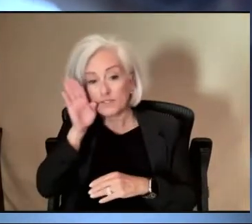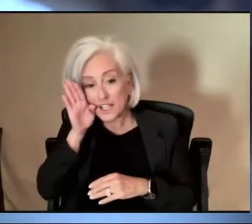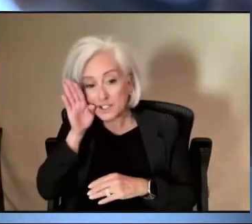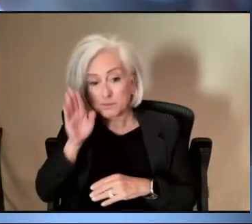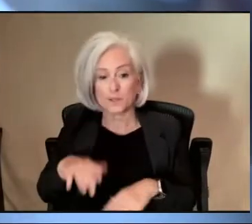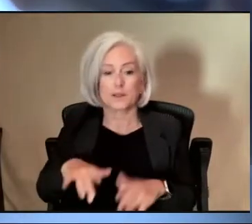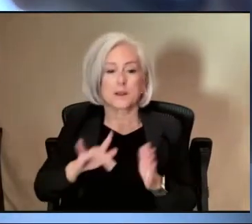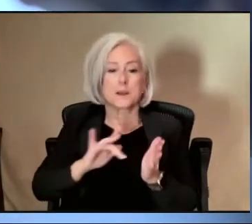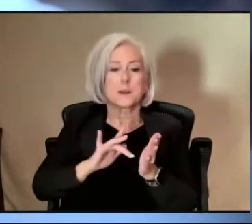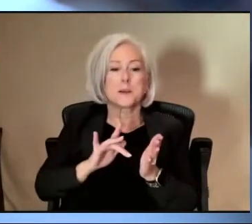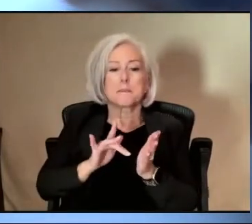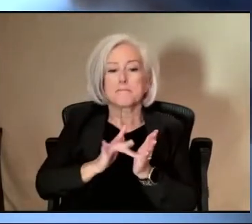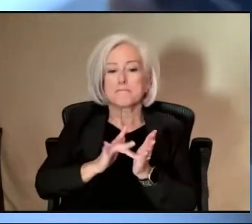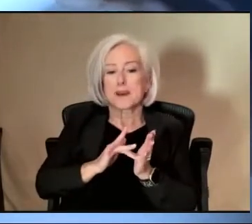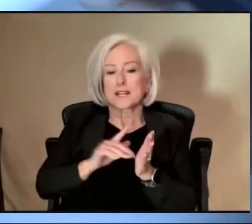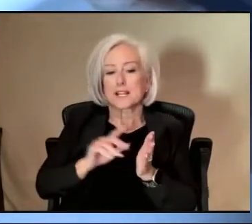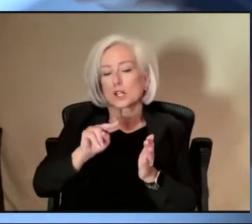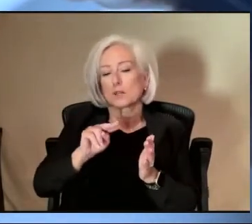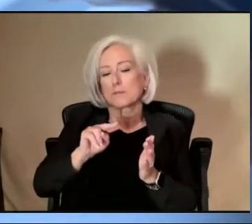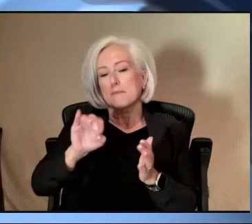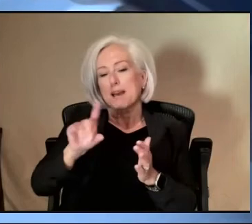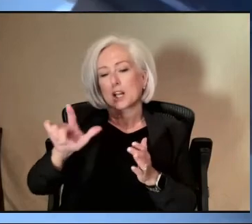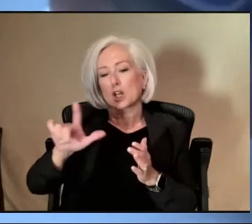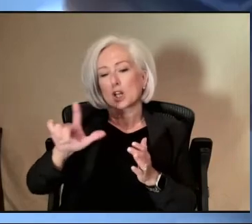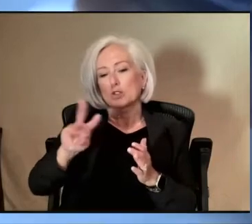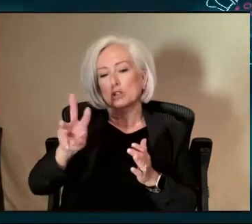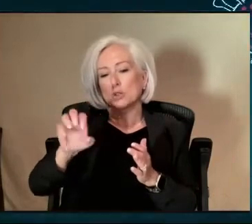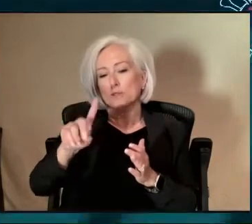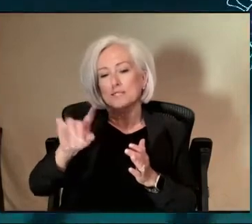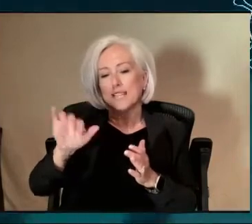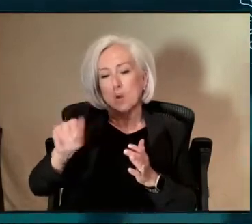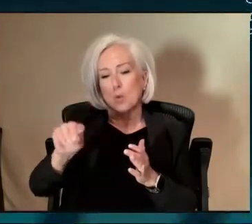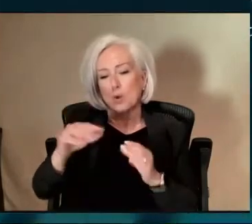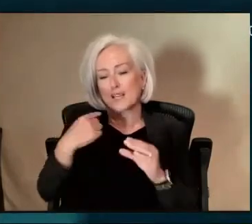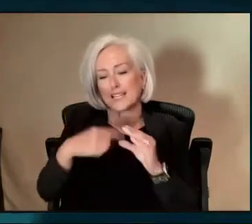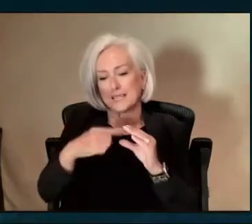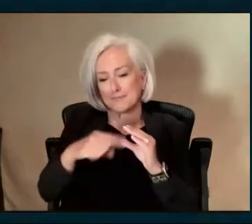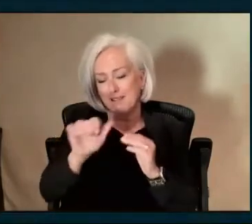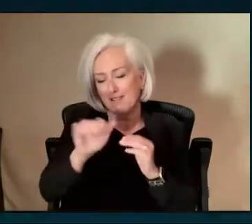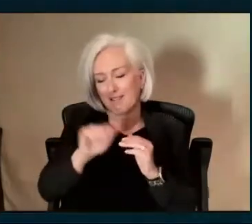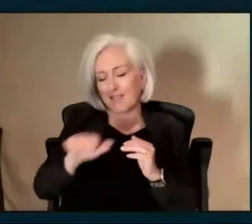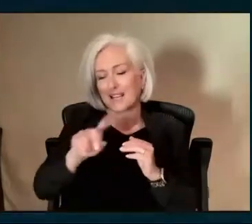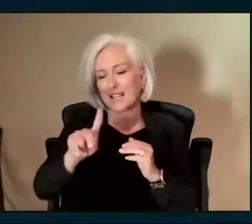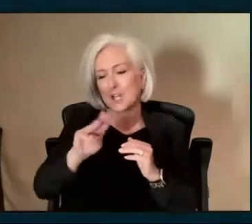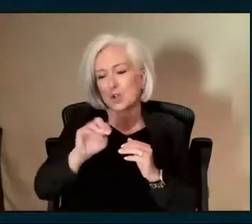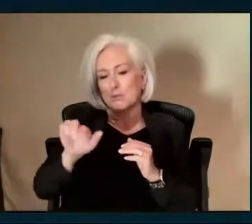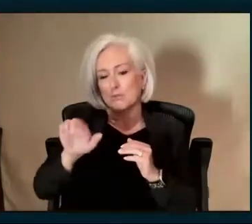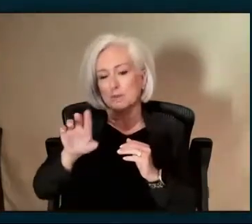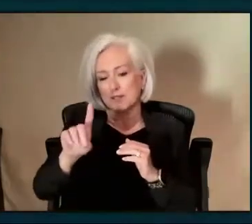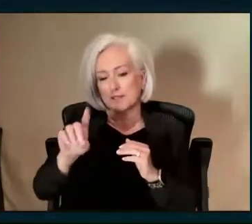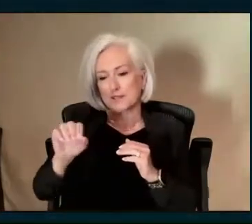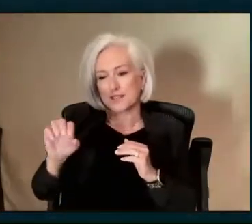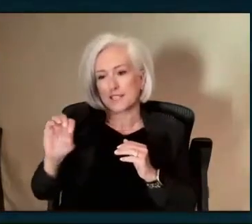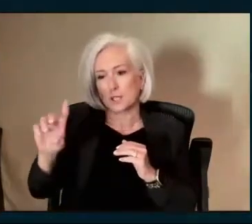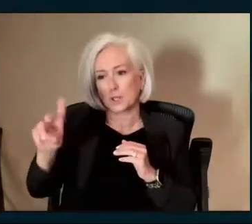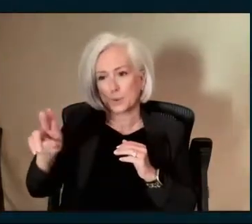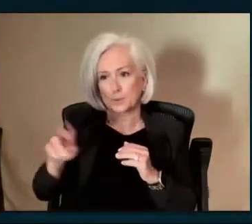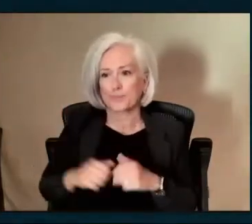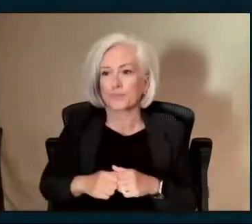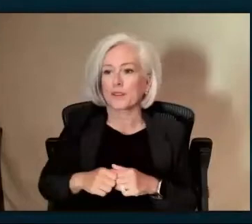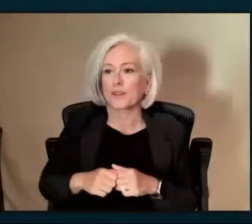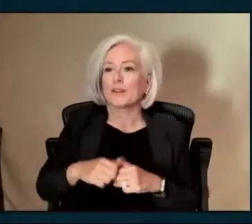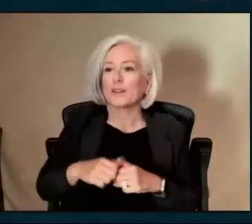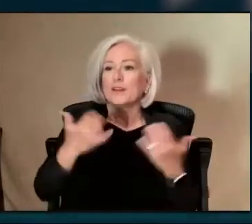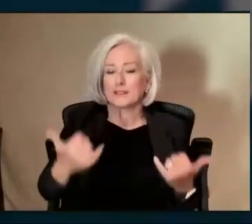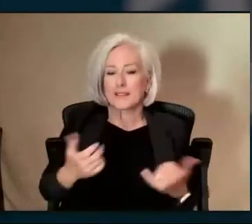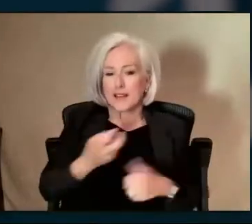Twitter. The links are on your screen. Let's now go over to Dr. Dana Hawkinson, Medical Director of Infection and Prevention Control, Infectious